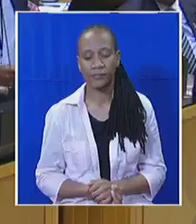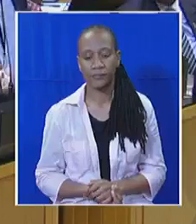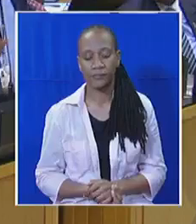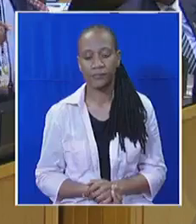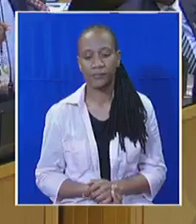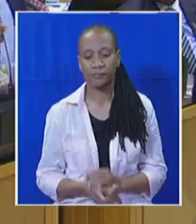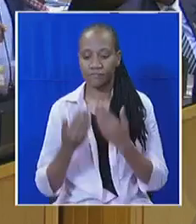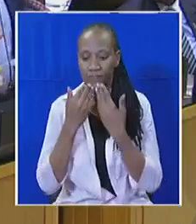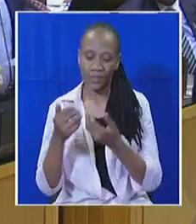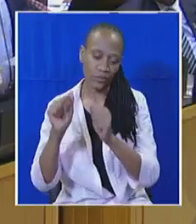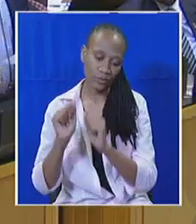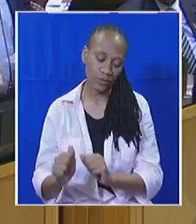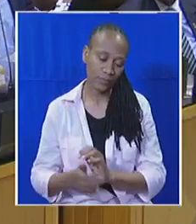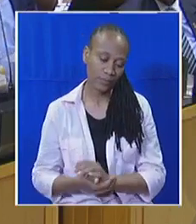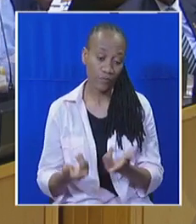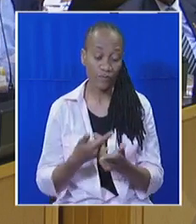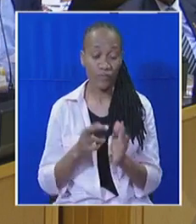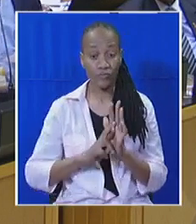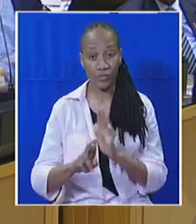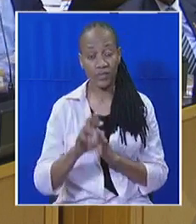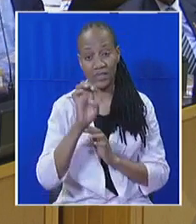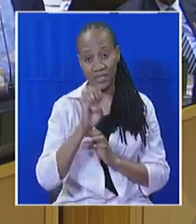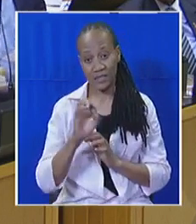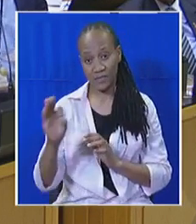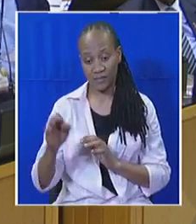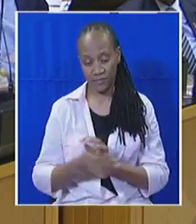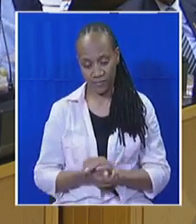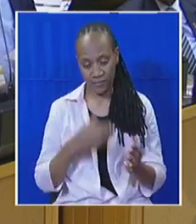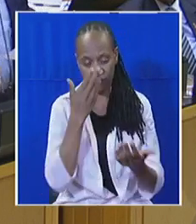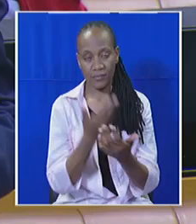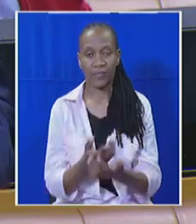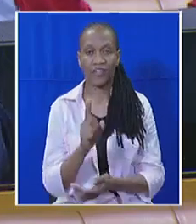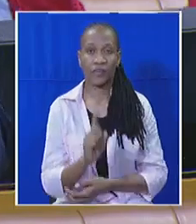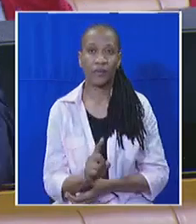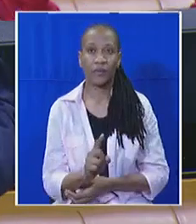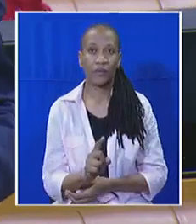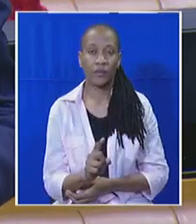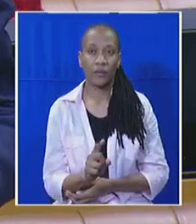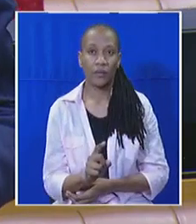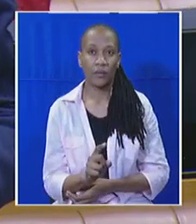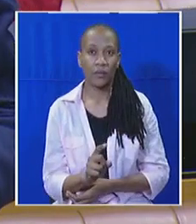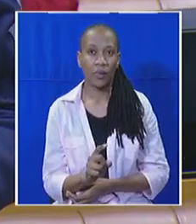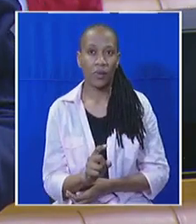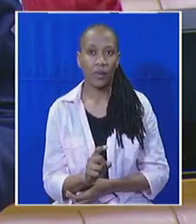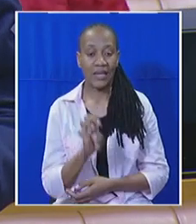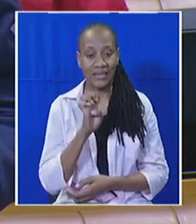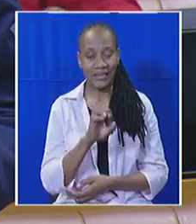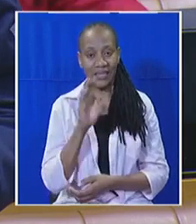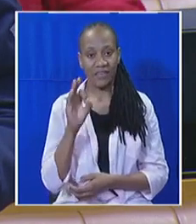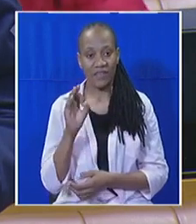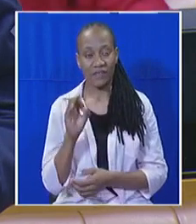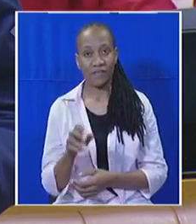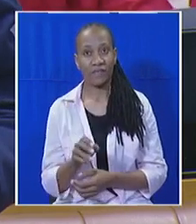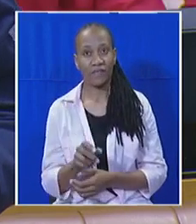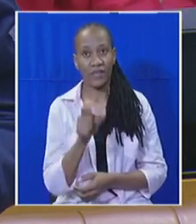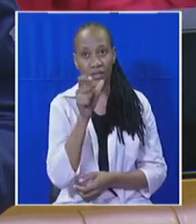Thank you, House Chairperson. I rise on behalf of the EFF to move without notice that the House notes that the EFF Students' Command has